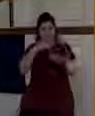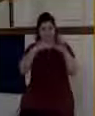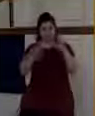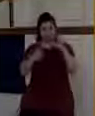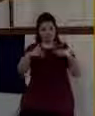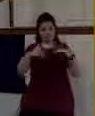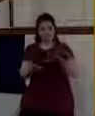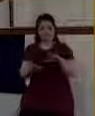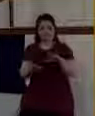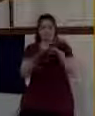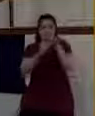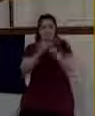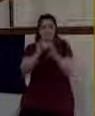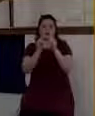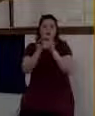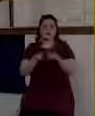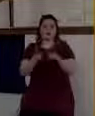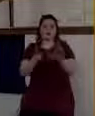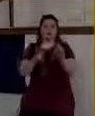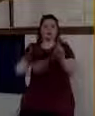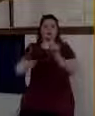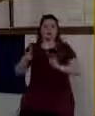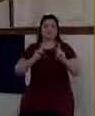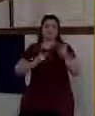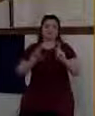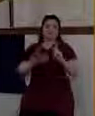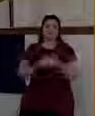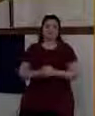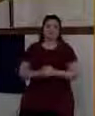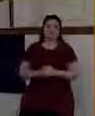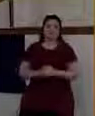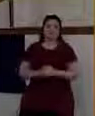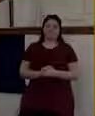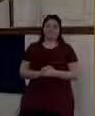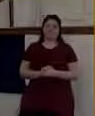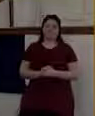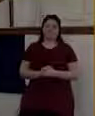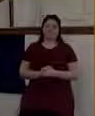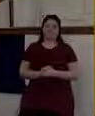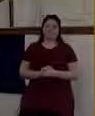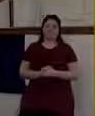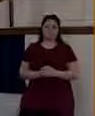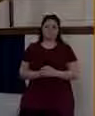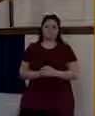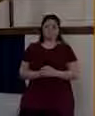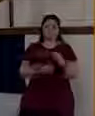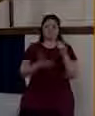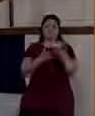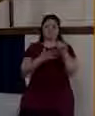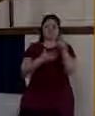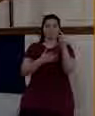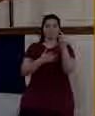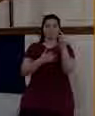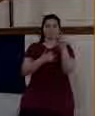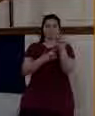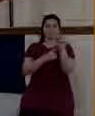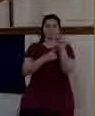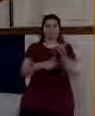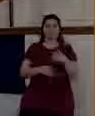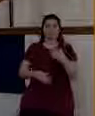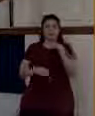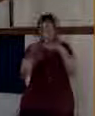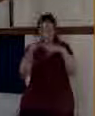right here in this land. And the fulfillment of this came. In fact, look at verse 23. And it came to pass after he had eaten